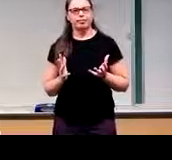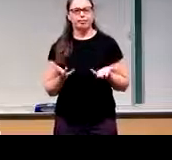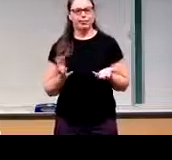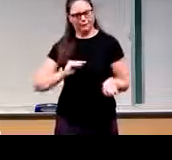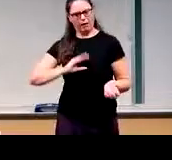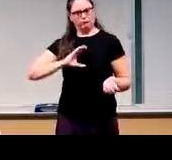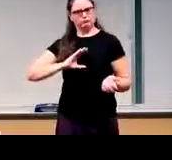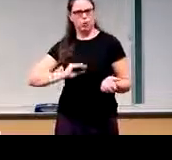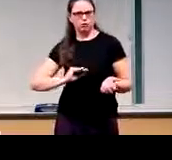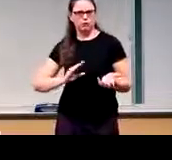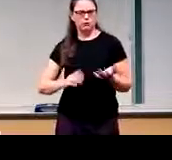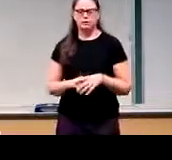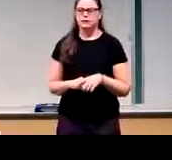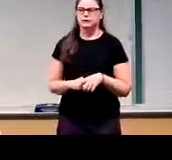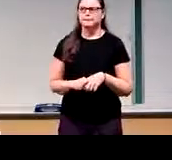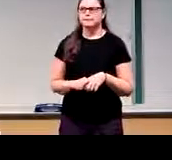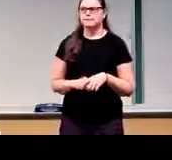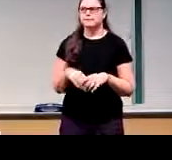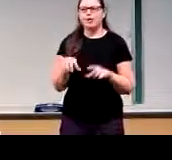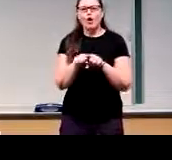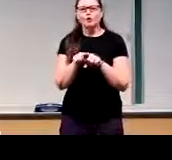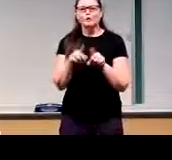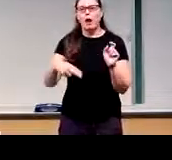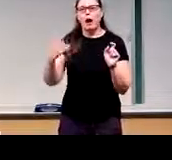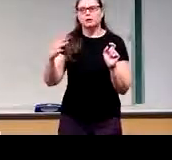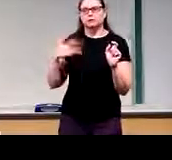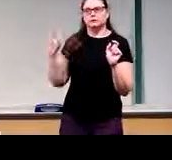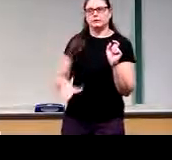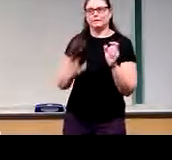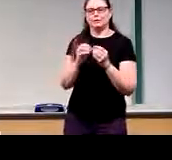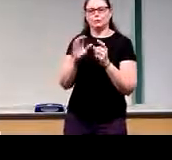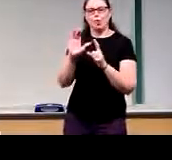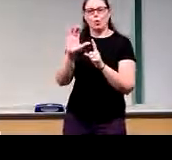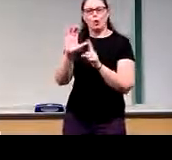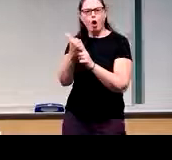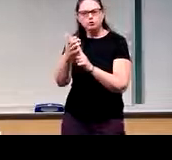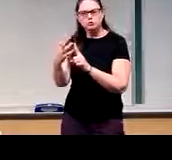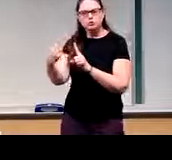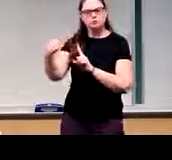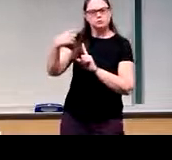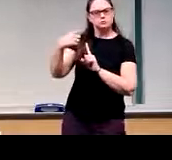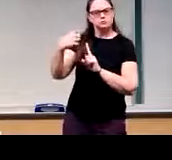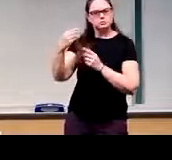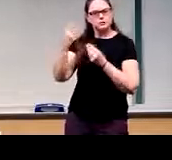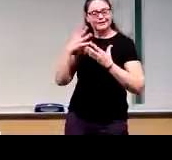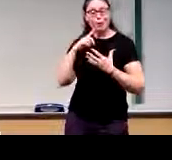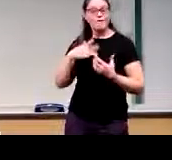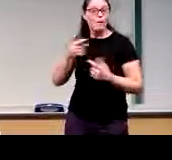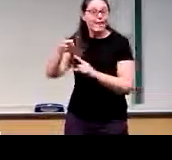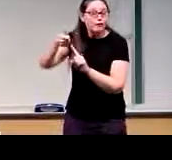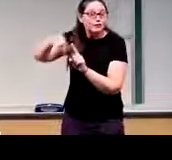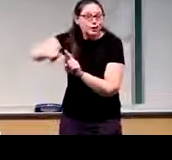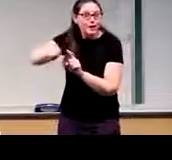Adolescence is a period of heightened sensitivity to sociocultural signals. In fact, rejection